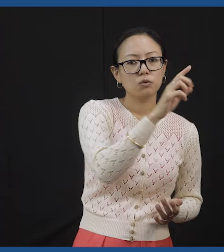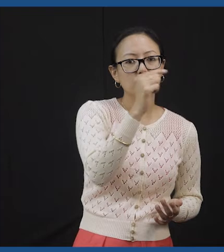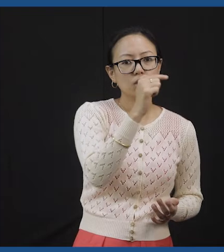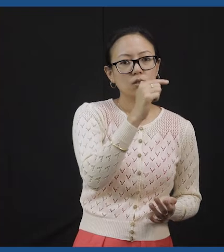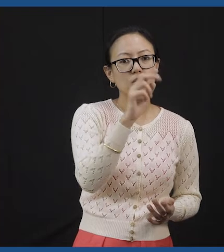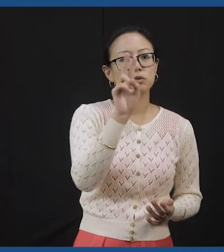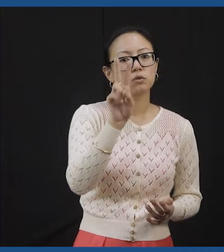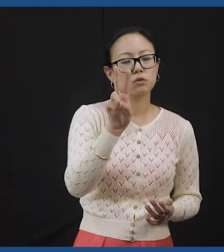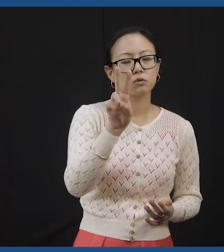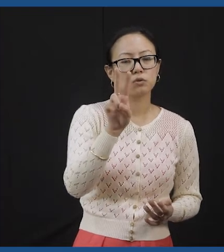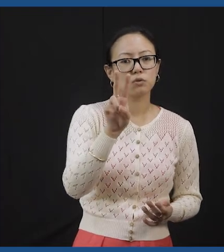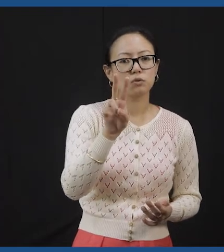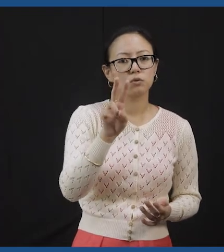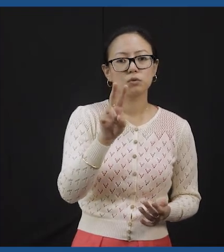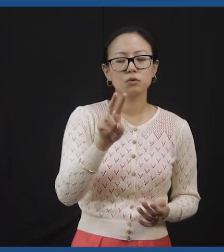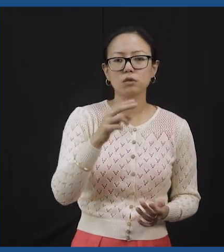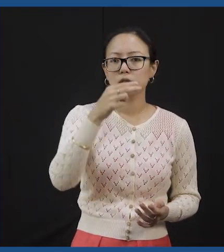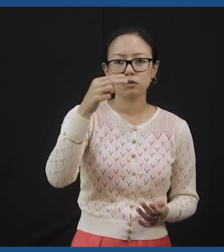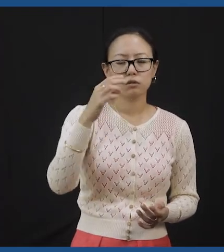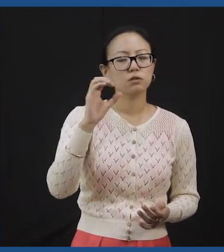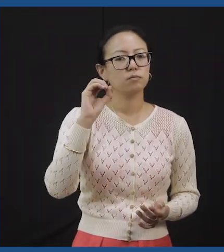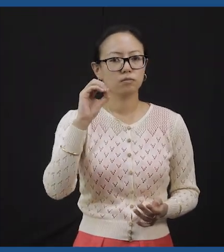So 2 minus 2 is 0.